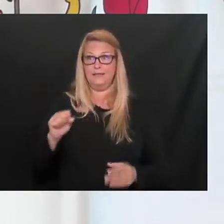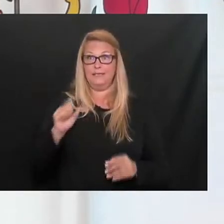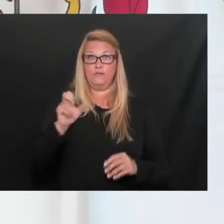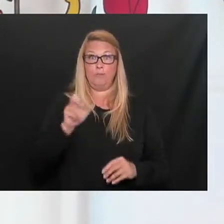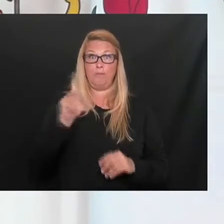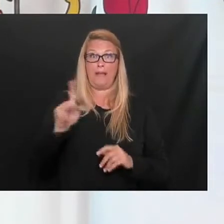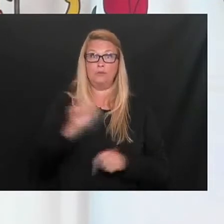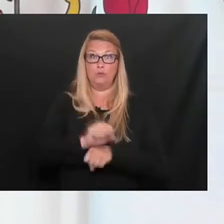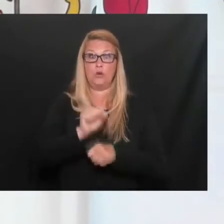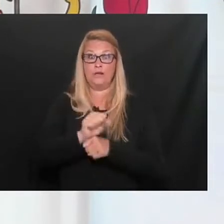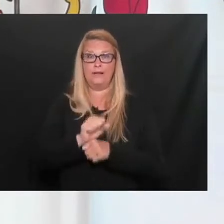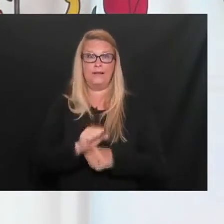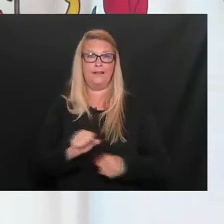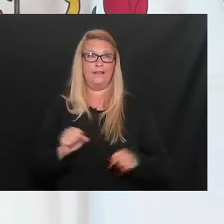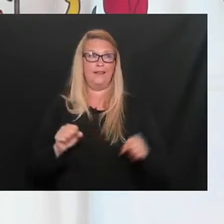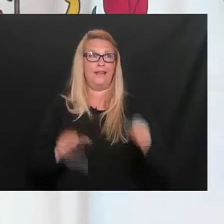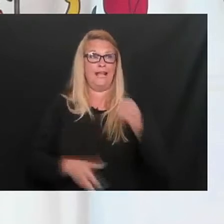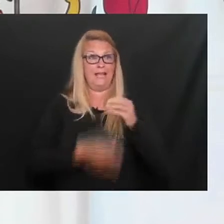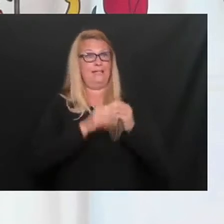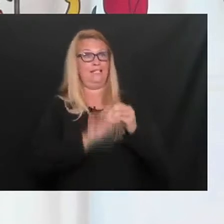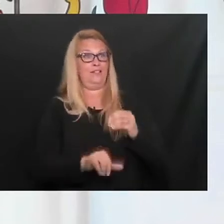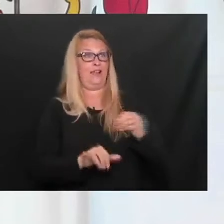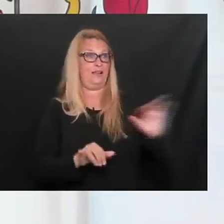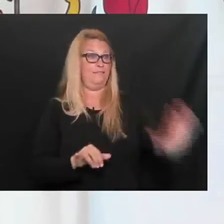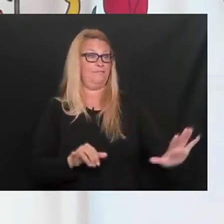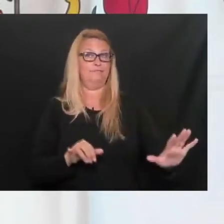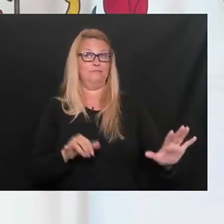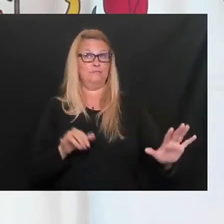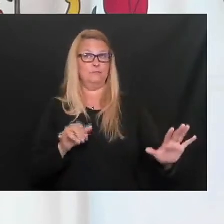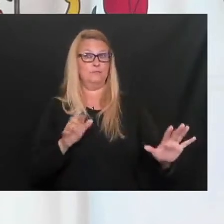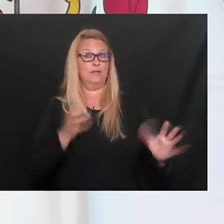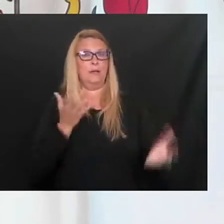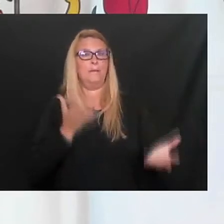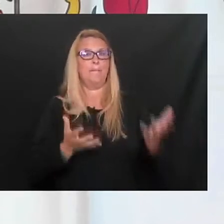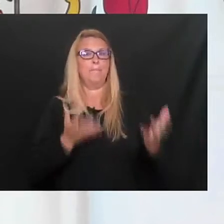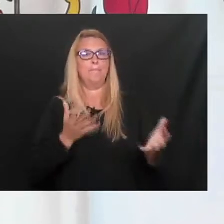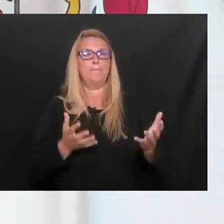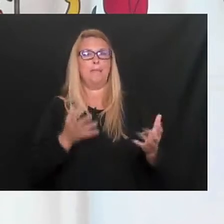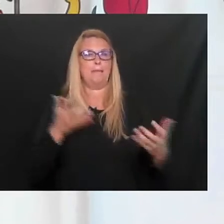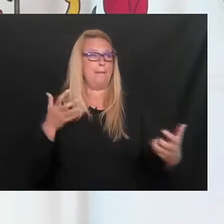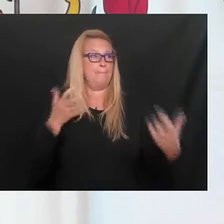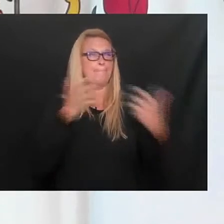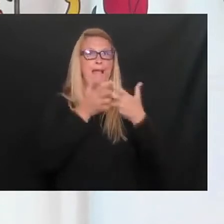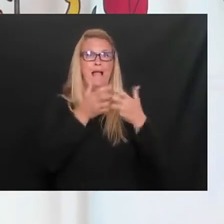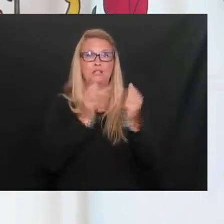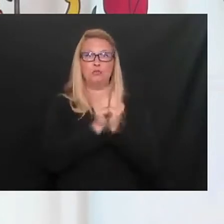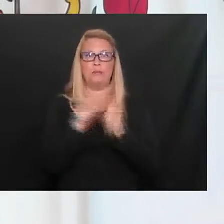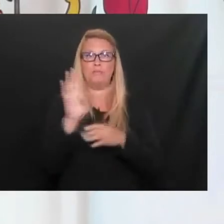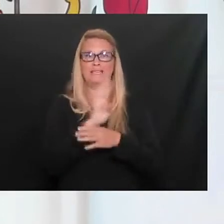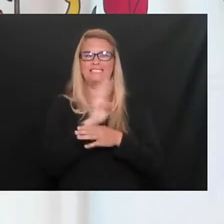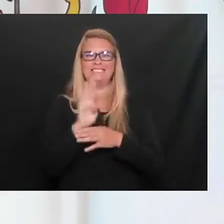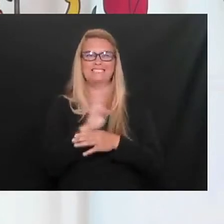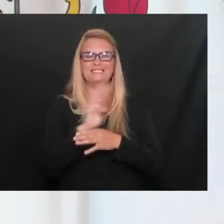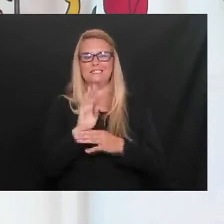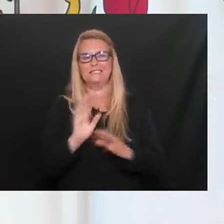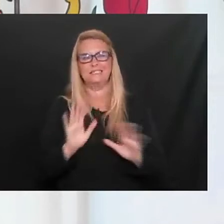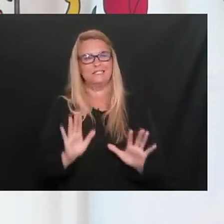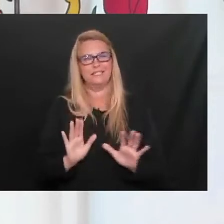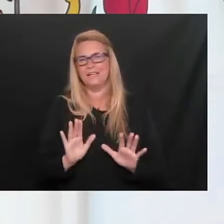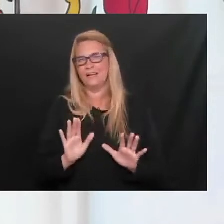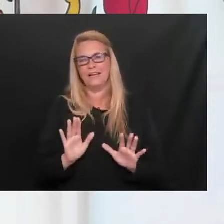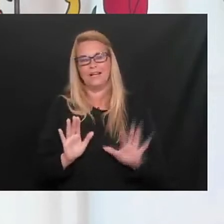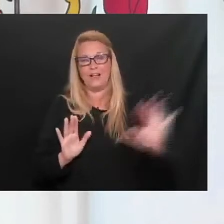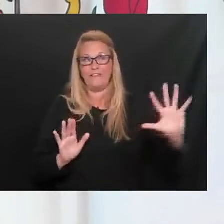people back. And then in addition to that, we'll maybe do it as a match with our businesses doing an